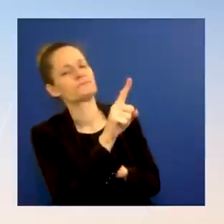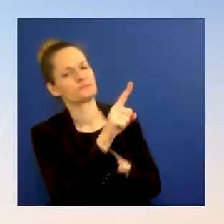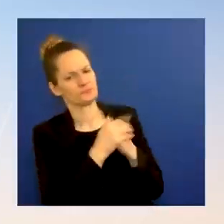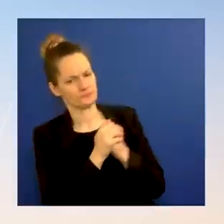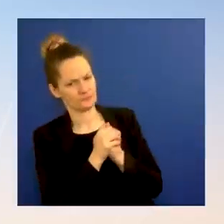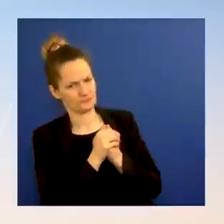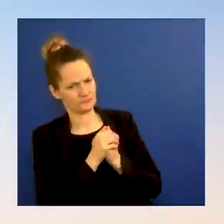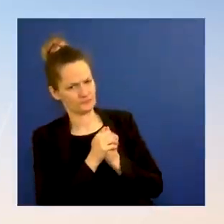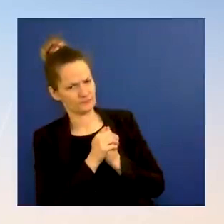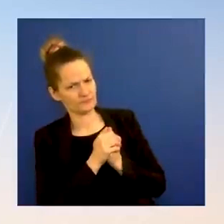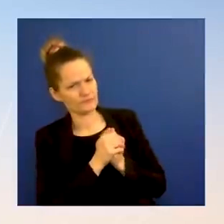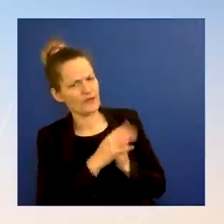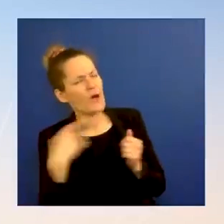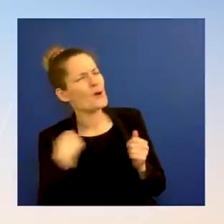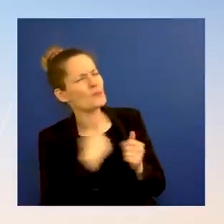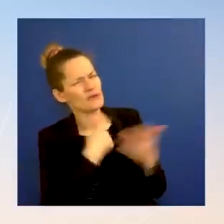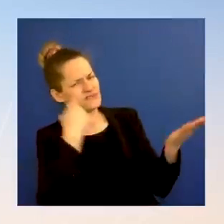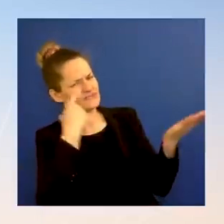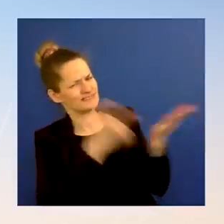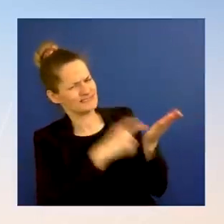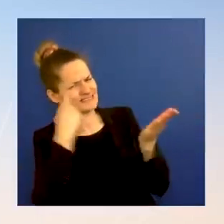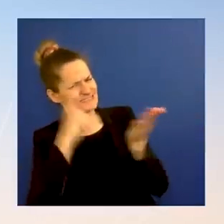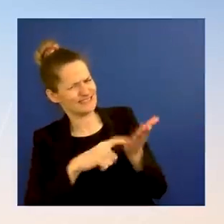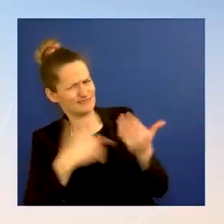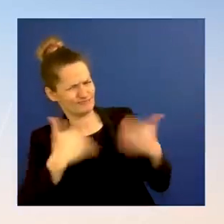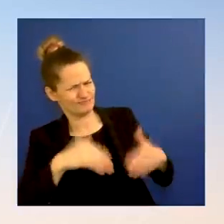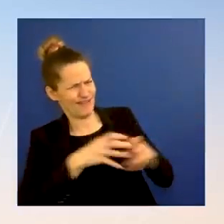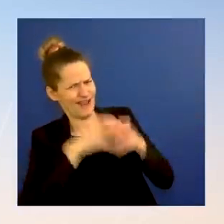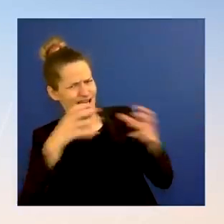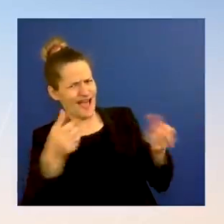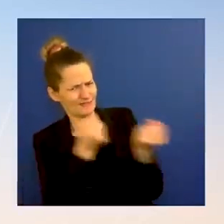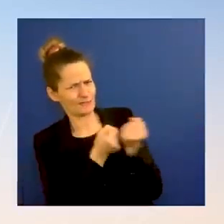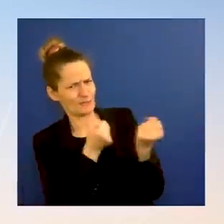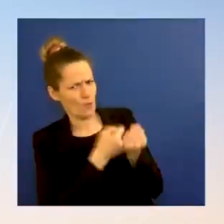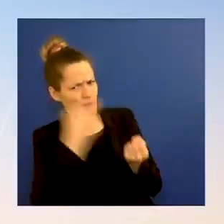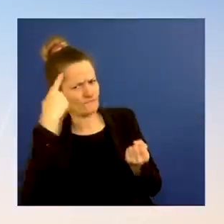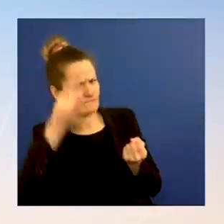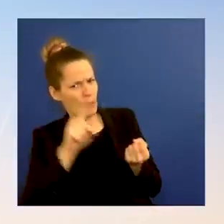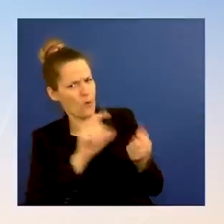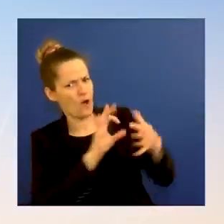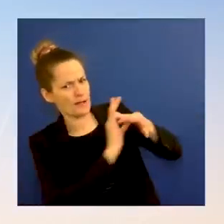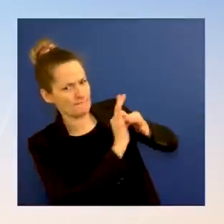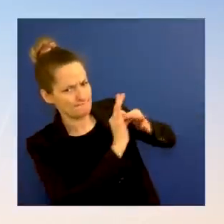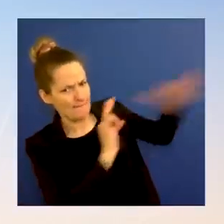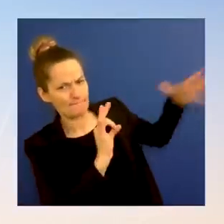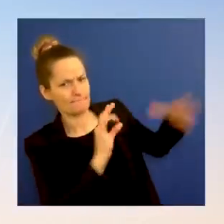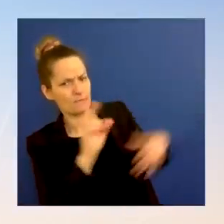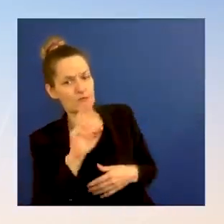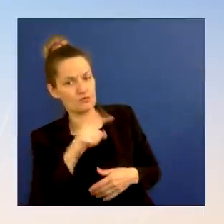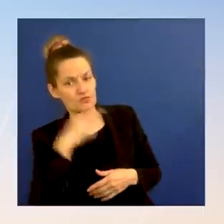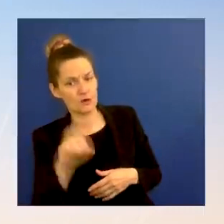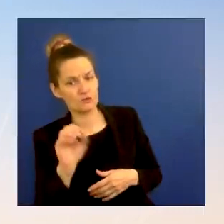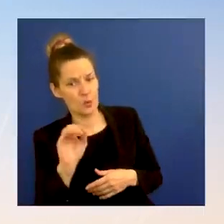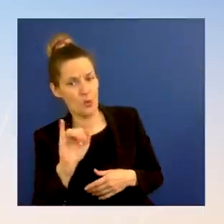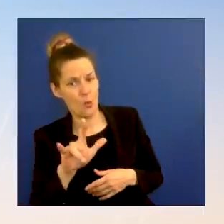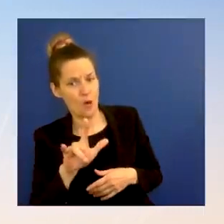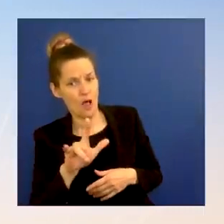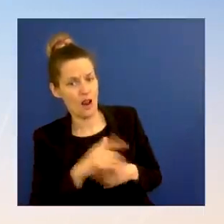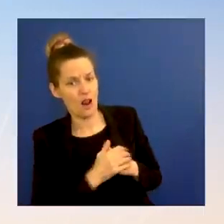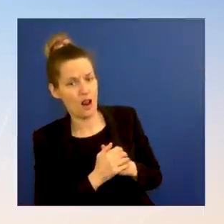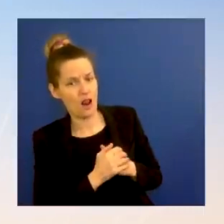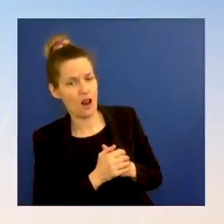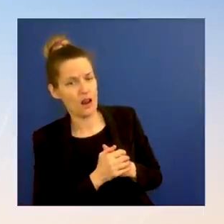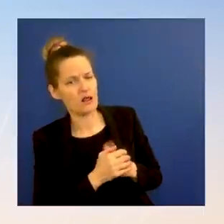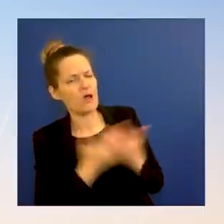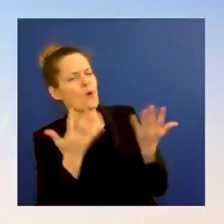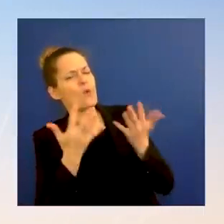oil imports. The Speaker has said she's all for banning Russian oil. I guess first, just what is your stance on